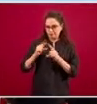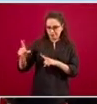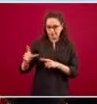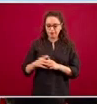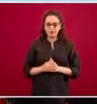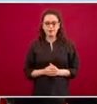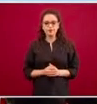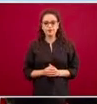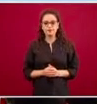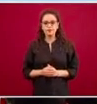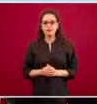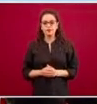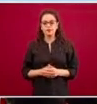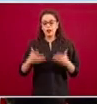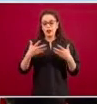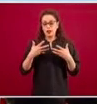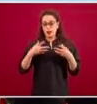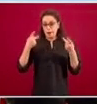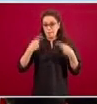Naturally,